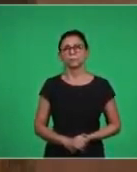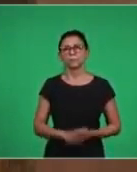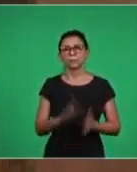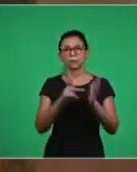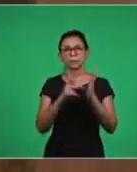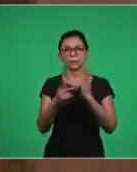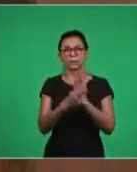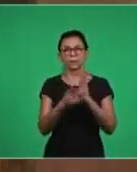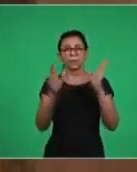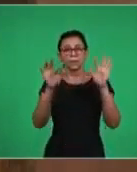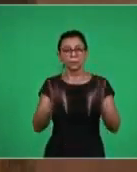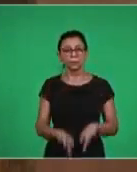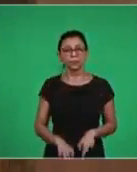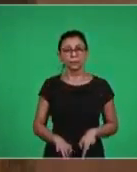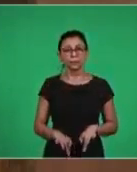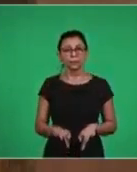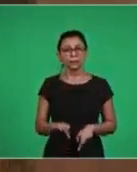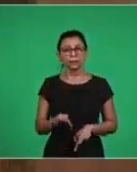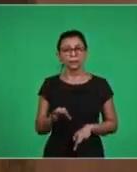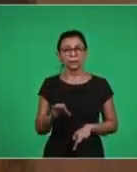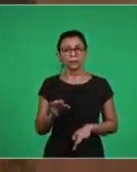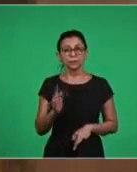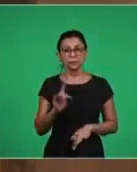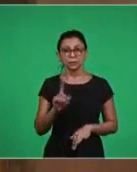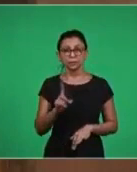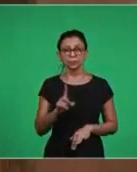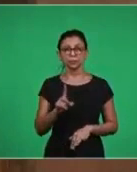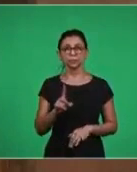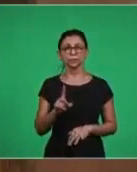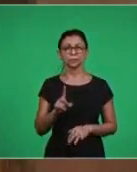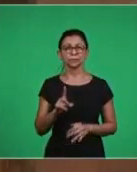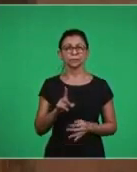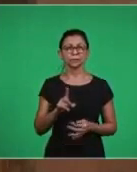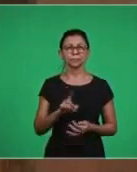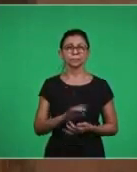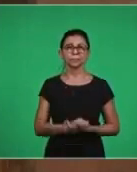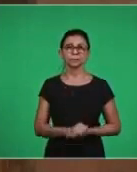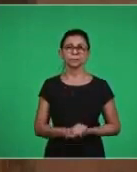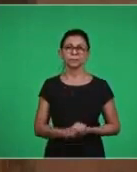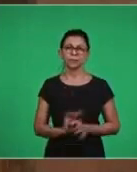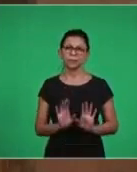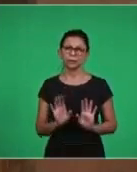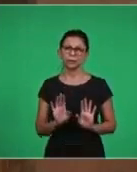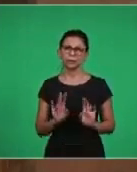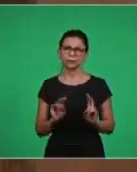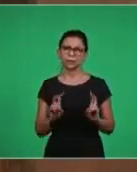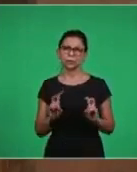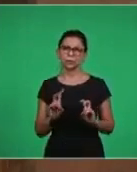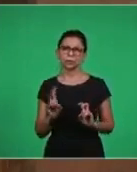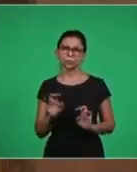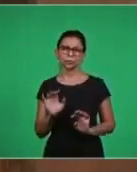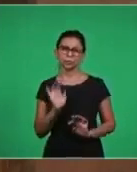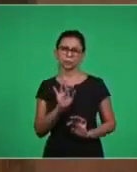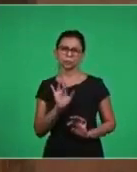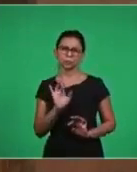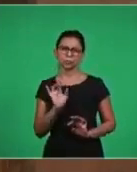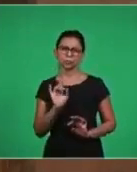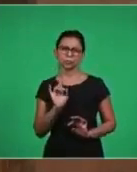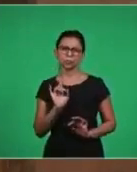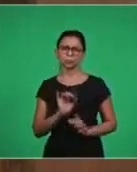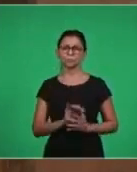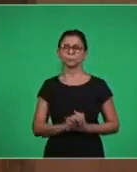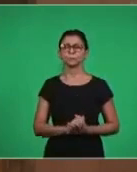We're not going to come to the end of the parable because, in fact, this is a topic that we're not even going to touch